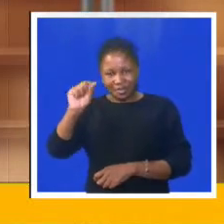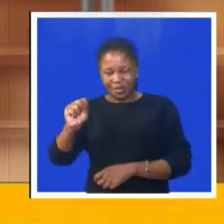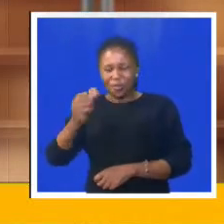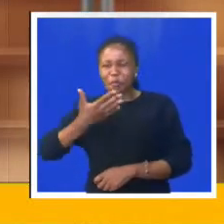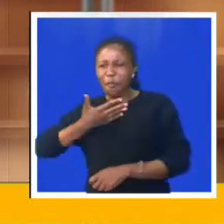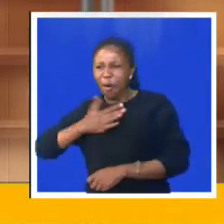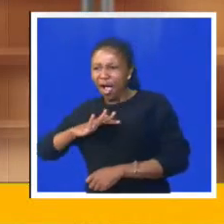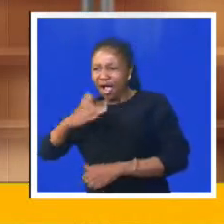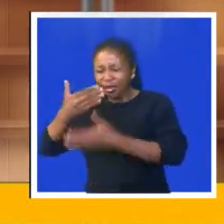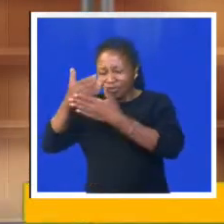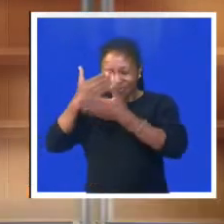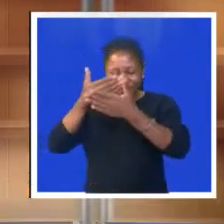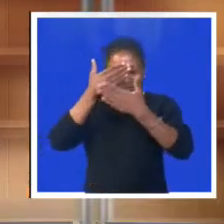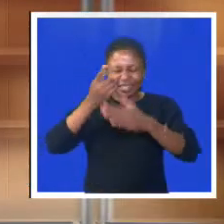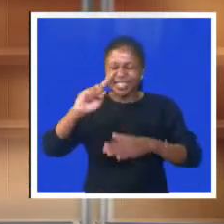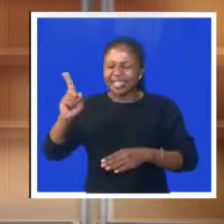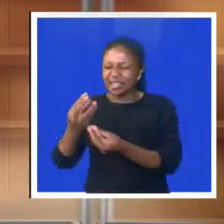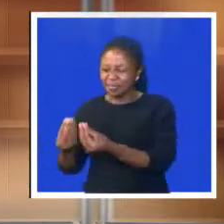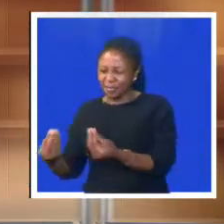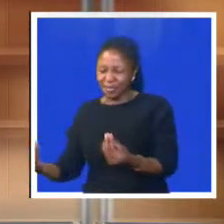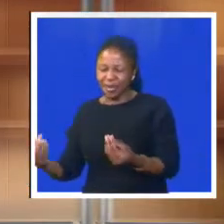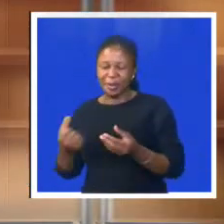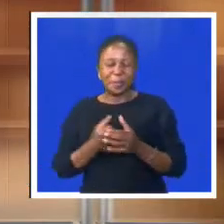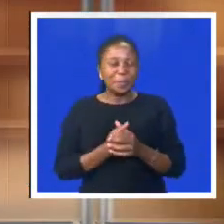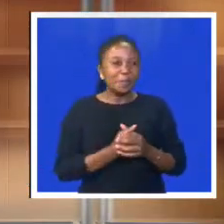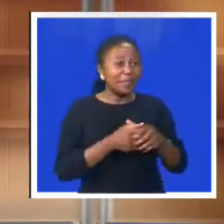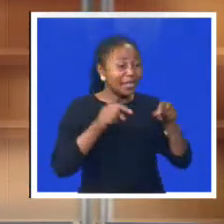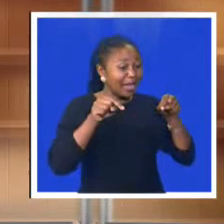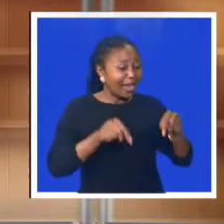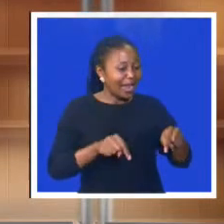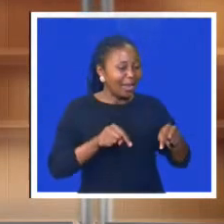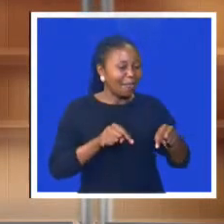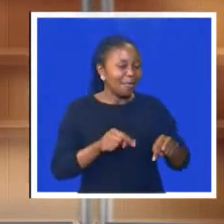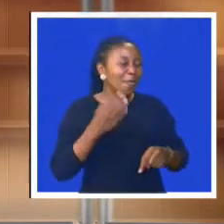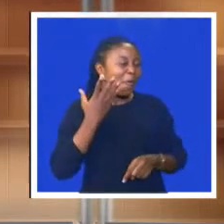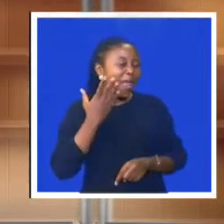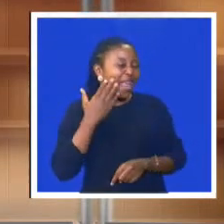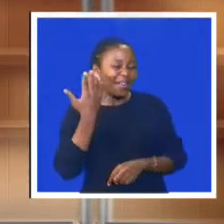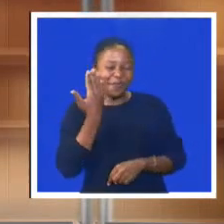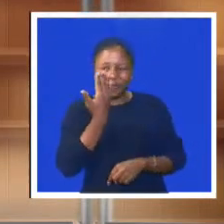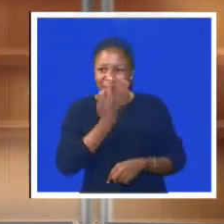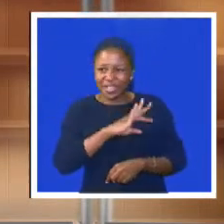lesson? By the end of the lesson, I would expect the learners to be